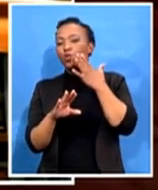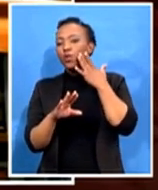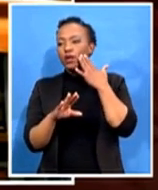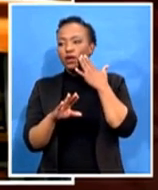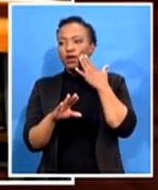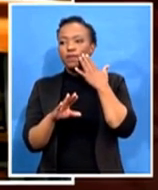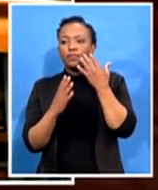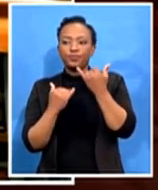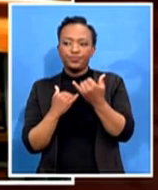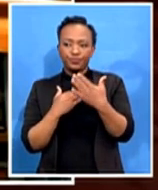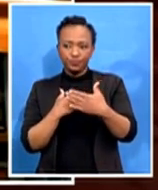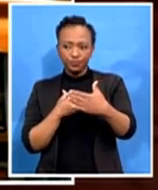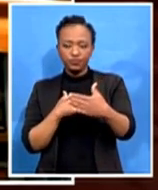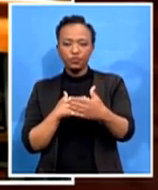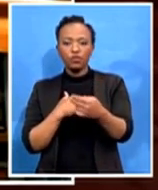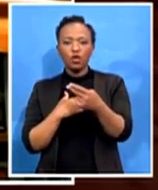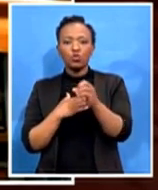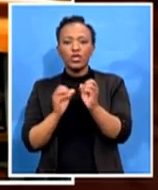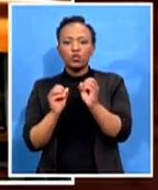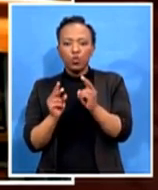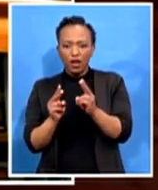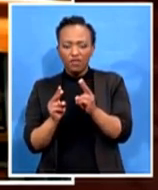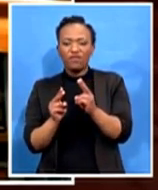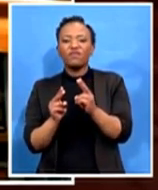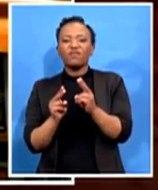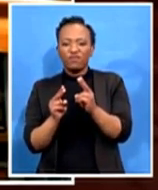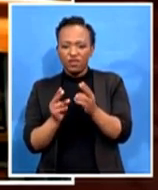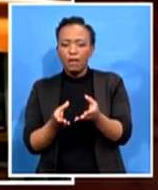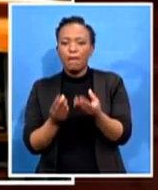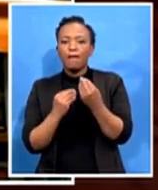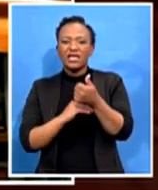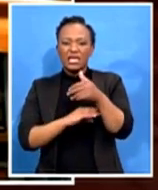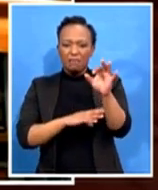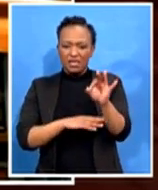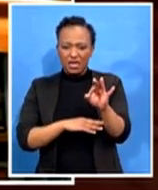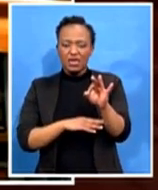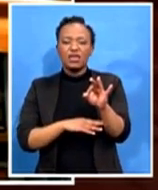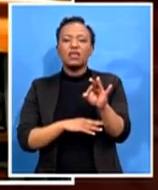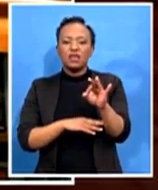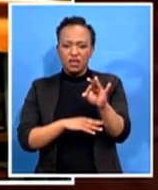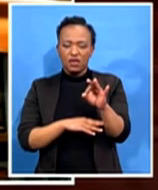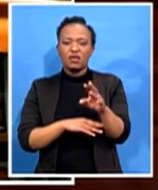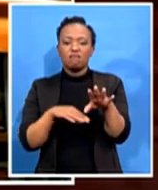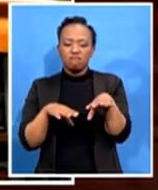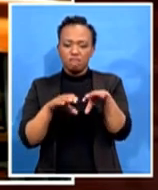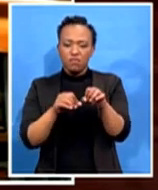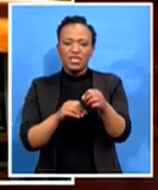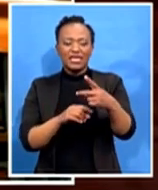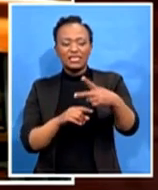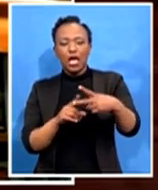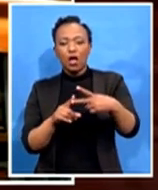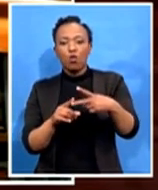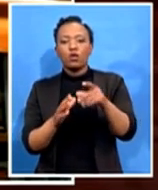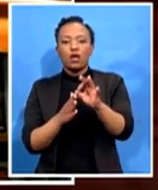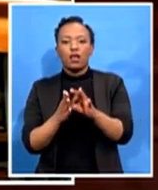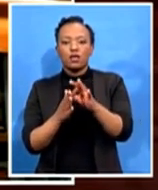2012, I think they got 6%. And then in the second election at local government level, they